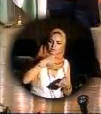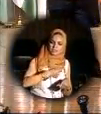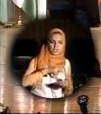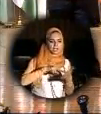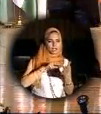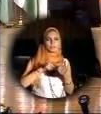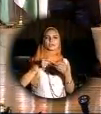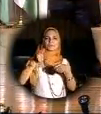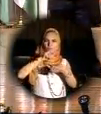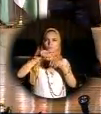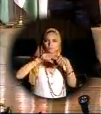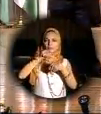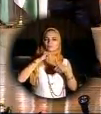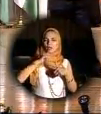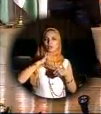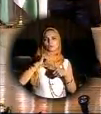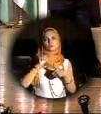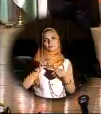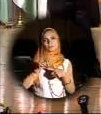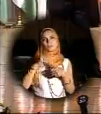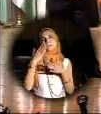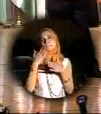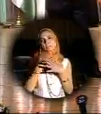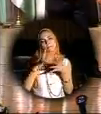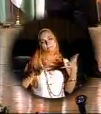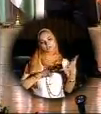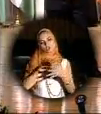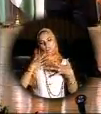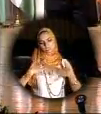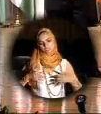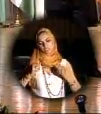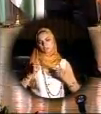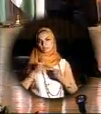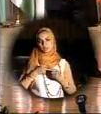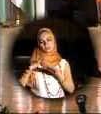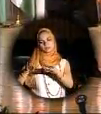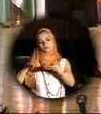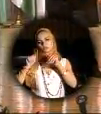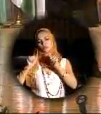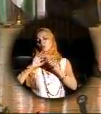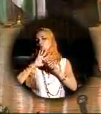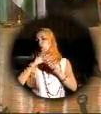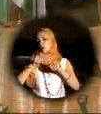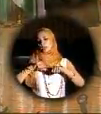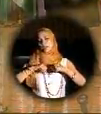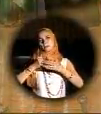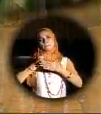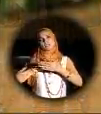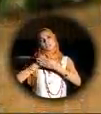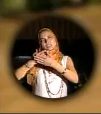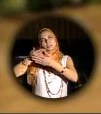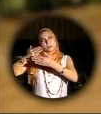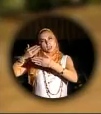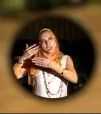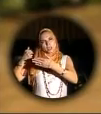all my hobbies and interests. I started to isolate myself from others and the world around me. In 2005, the